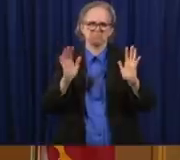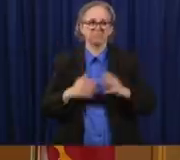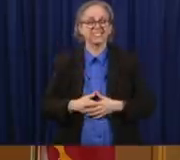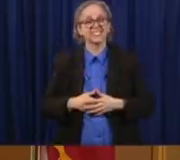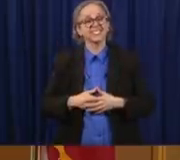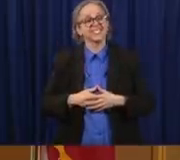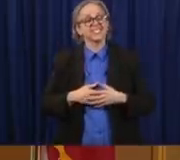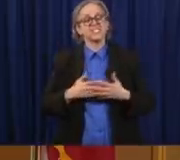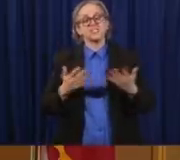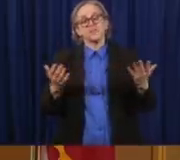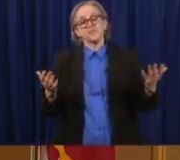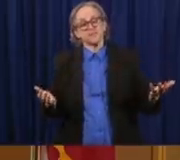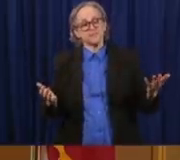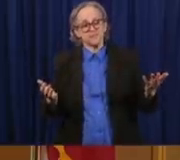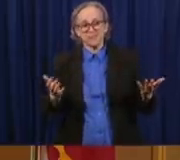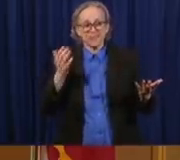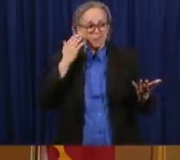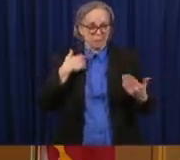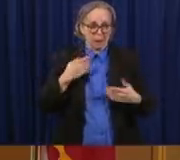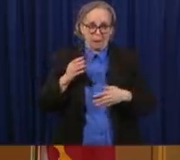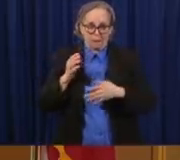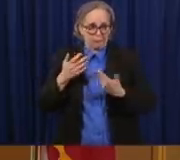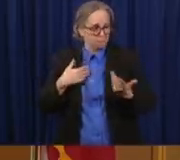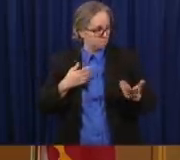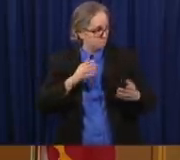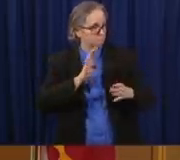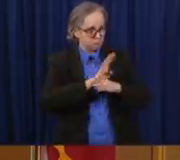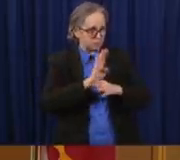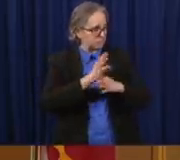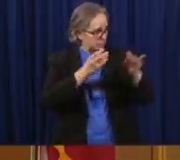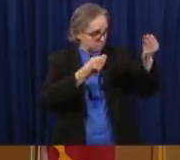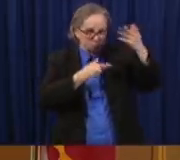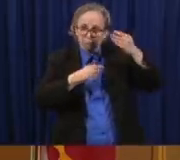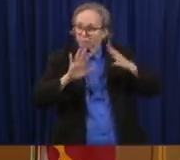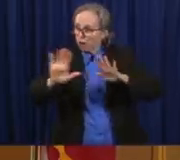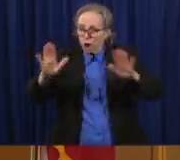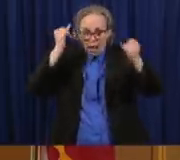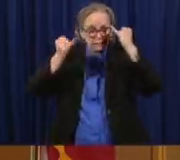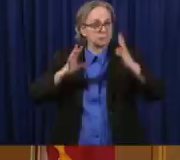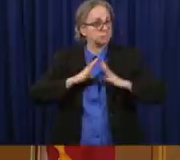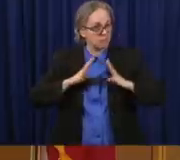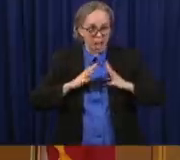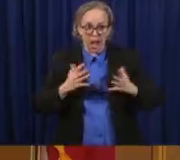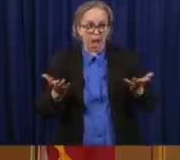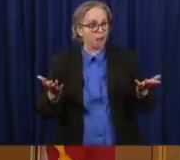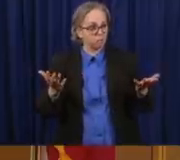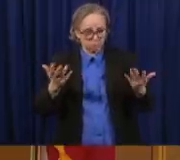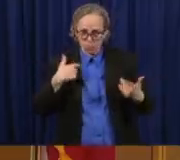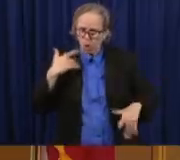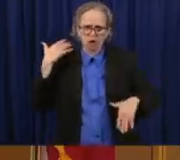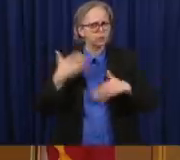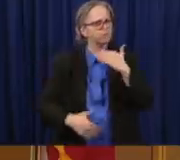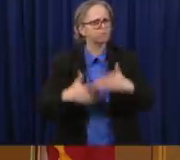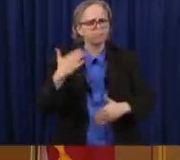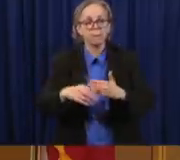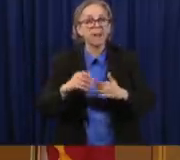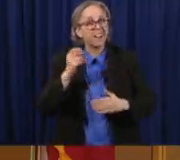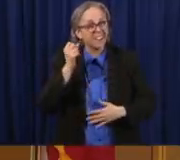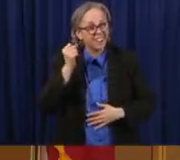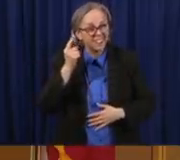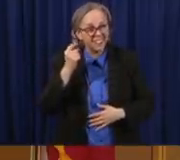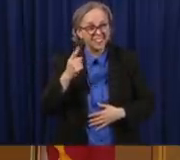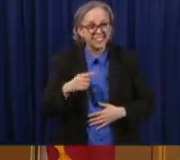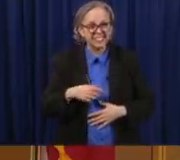the briefing from our business group this morning, so we want to turn around and 2 o'clock today be able at least to tell you something about